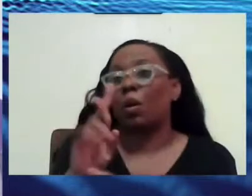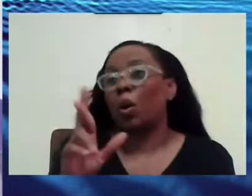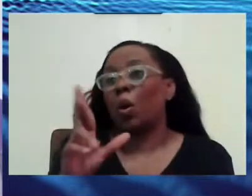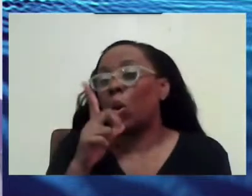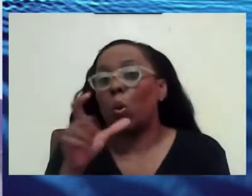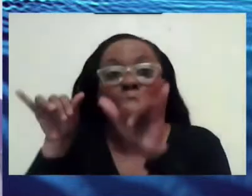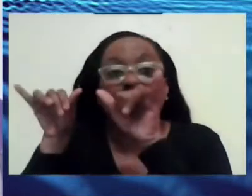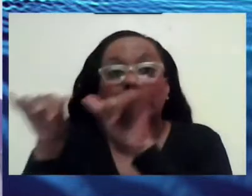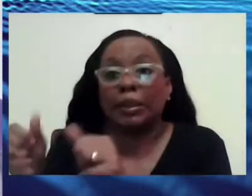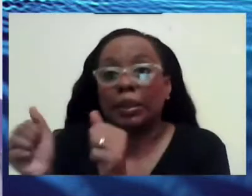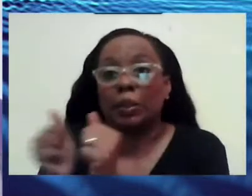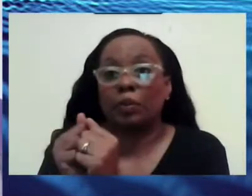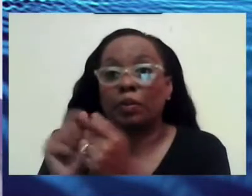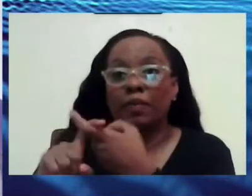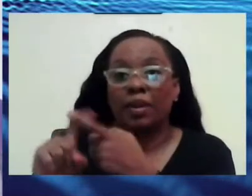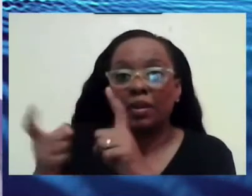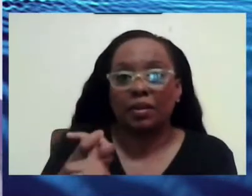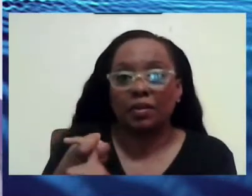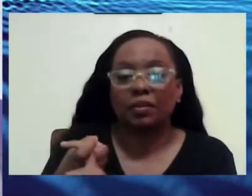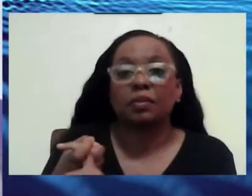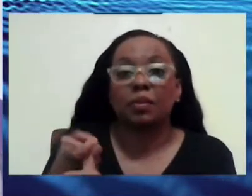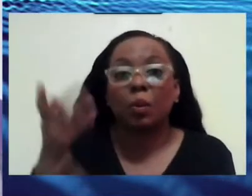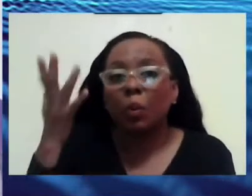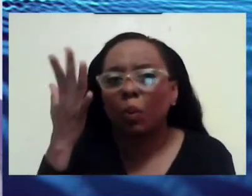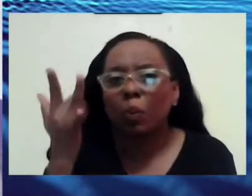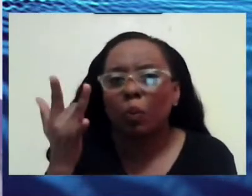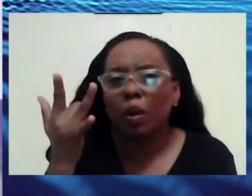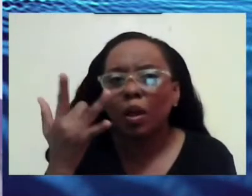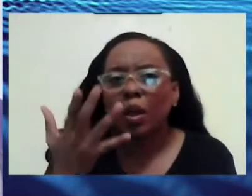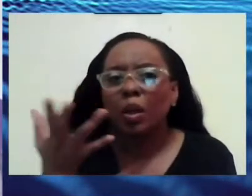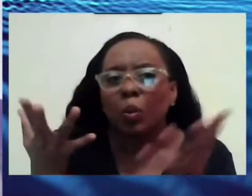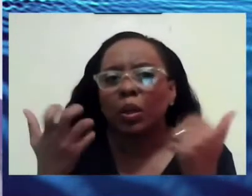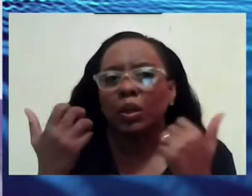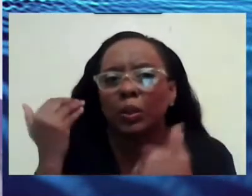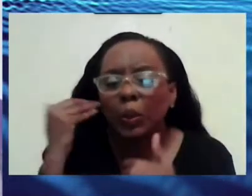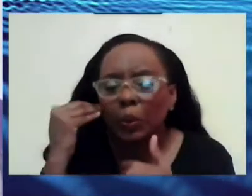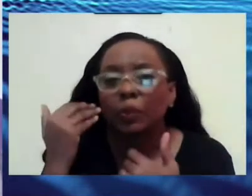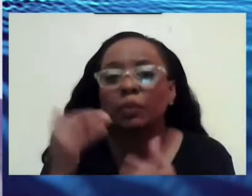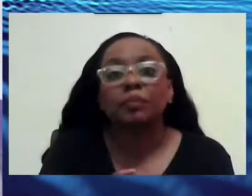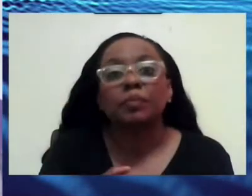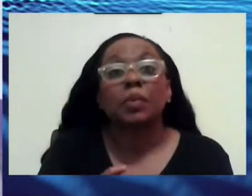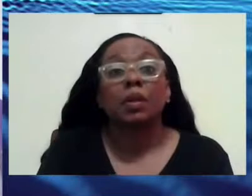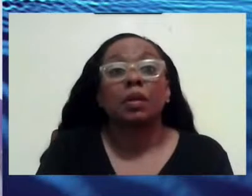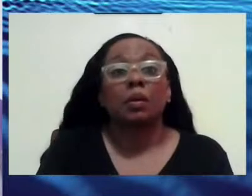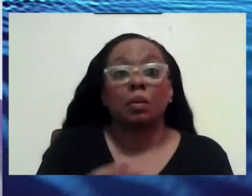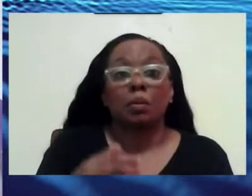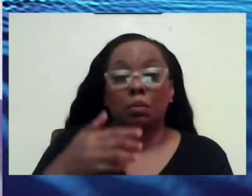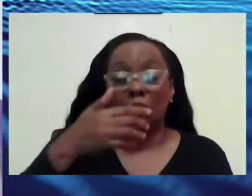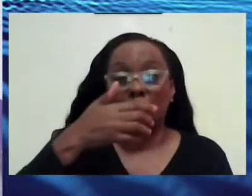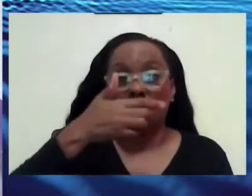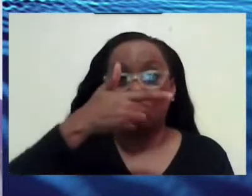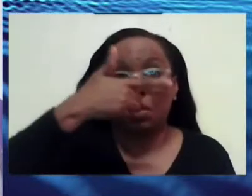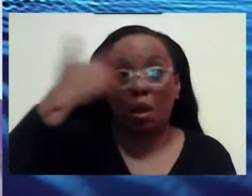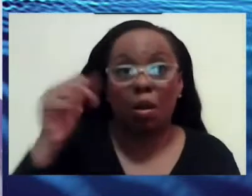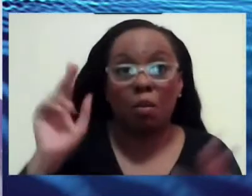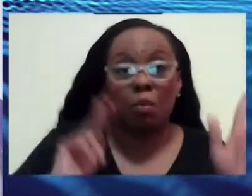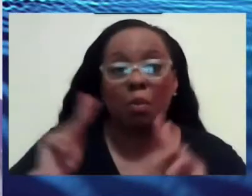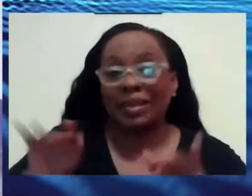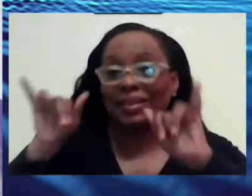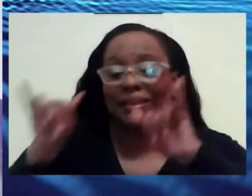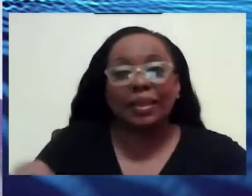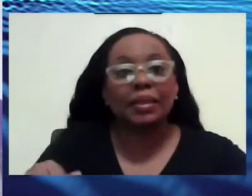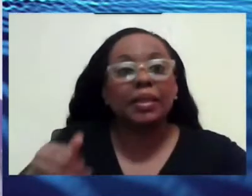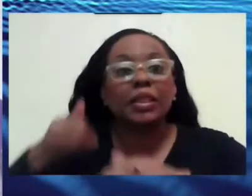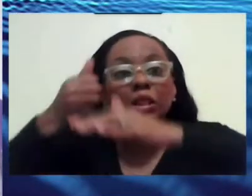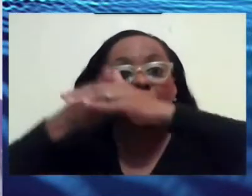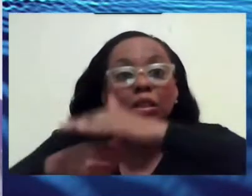that support has to be provided not only to the persons within the shelters, the 87 shelters I mentioned, but